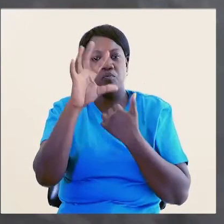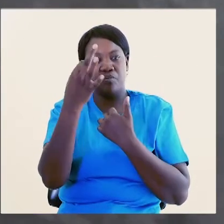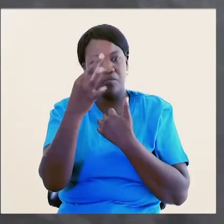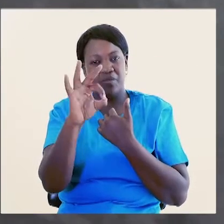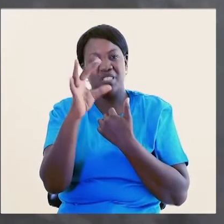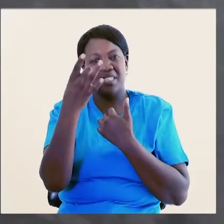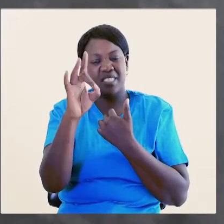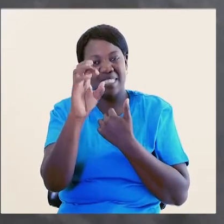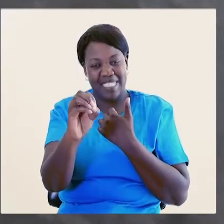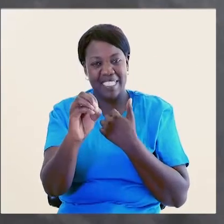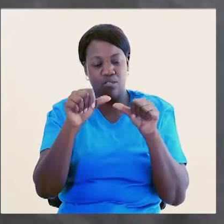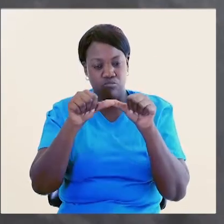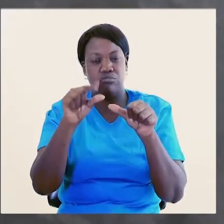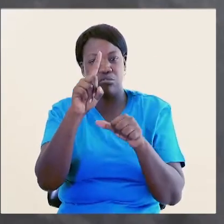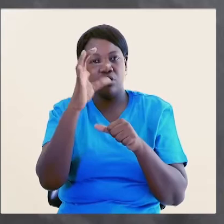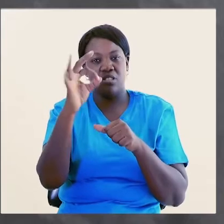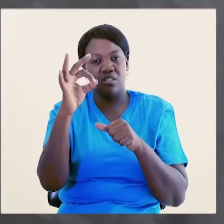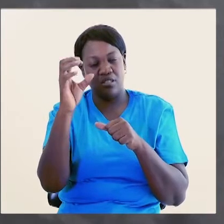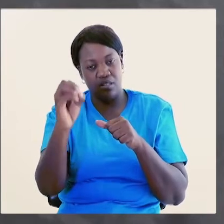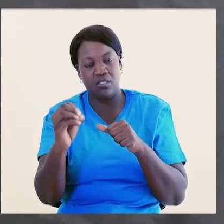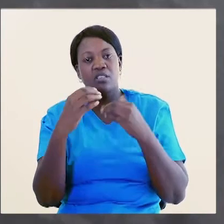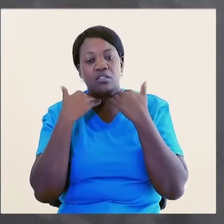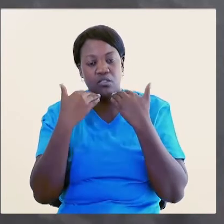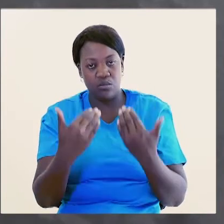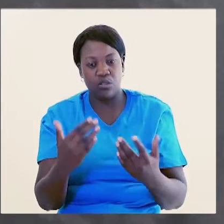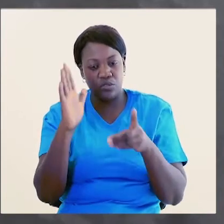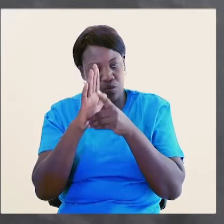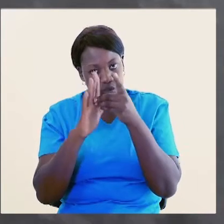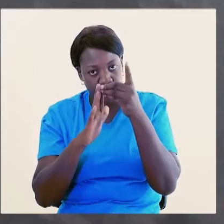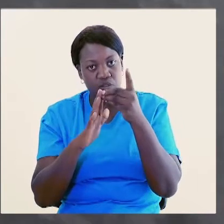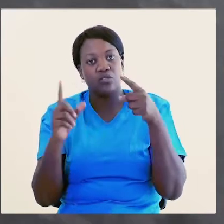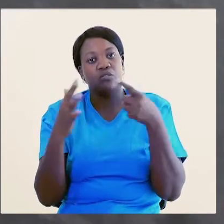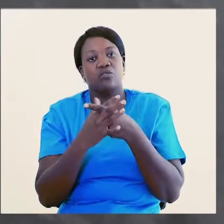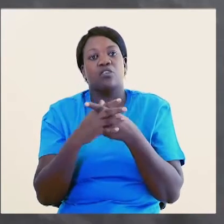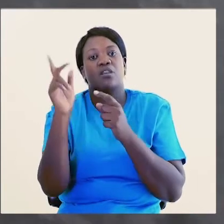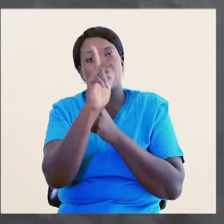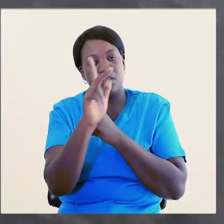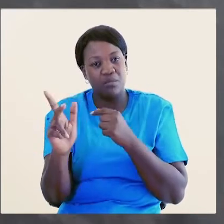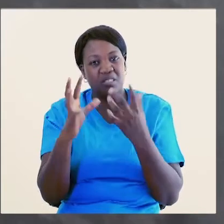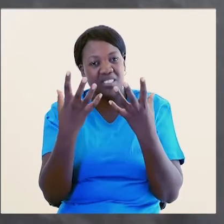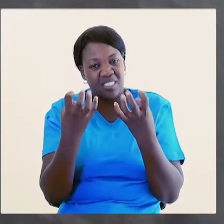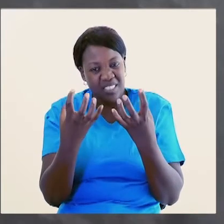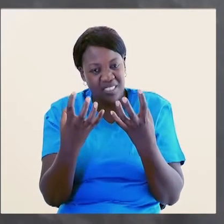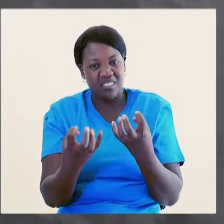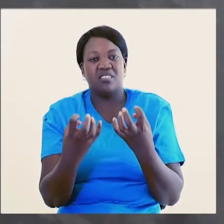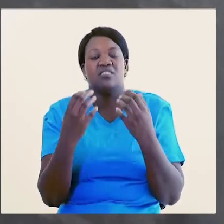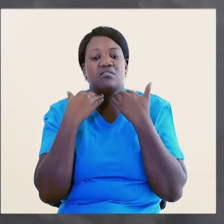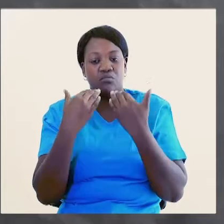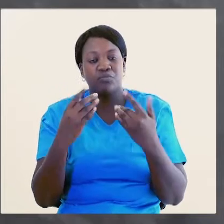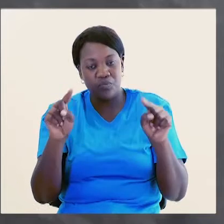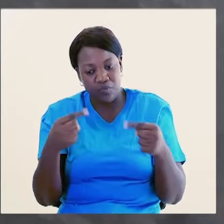and 1990s, it became clear that for development to take place, people needed to have their basic needs